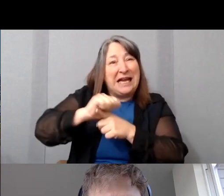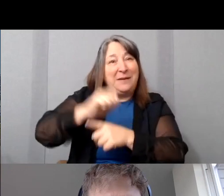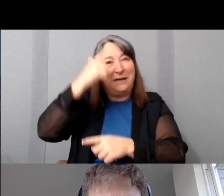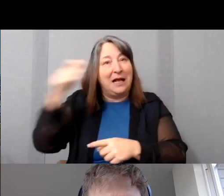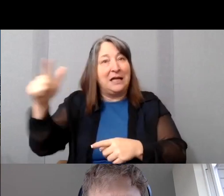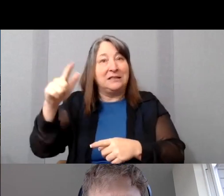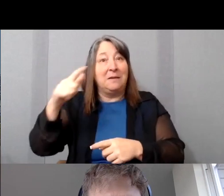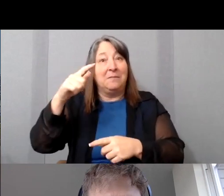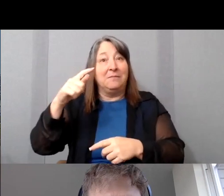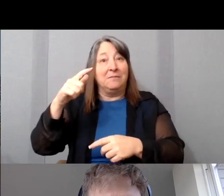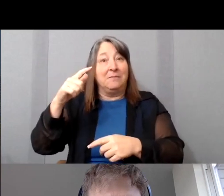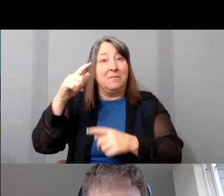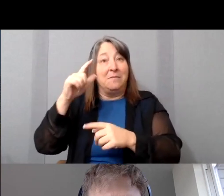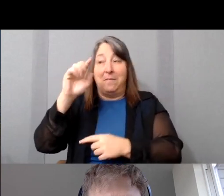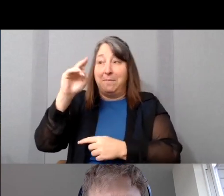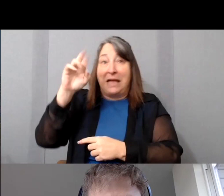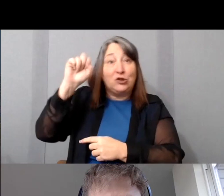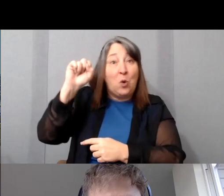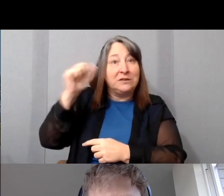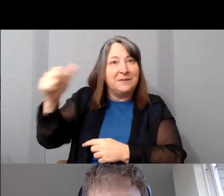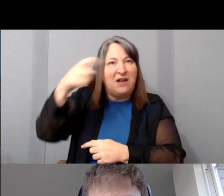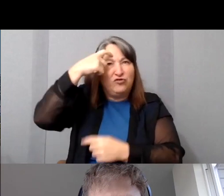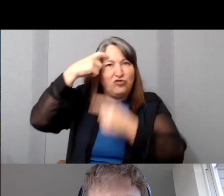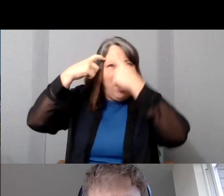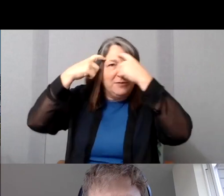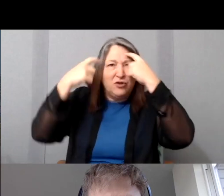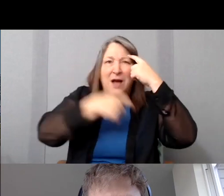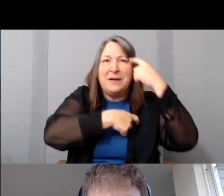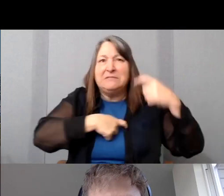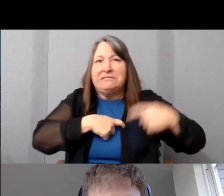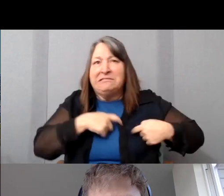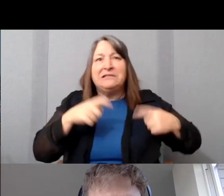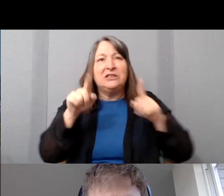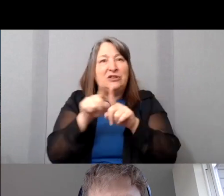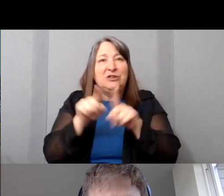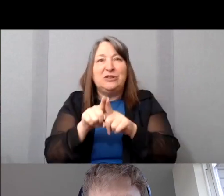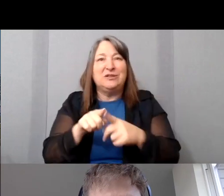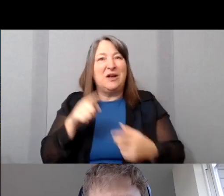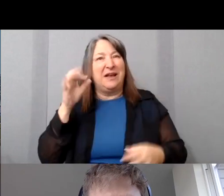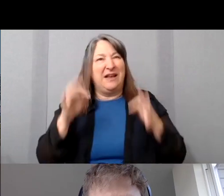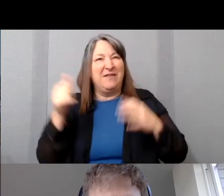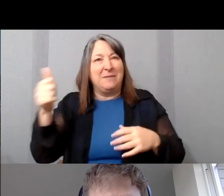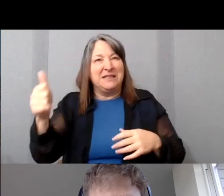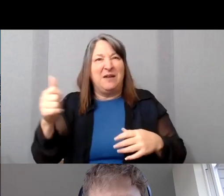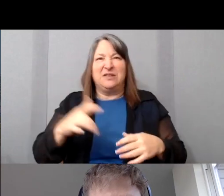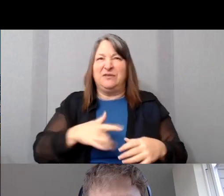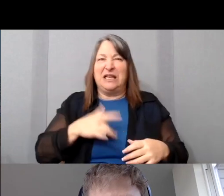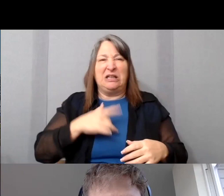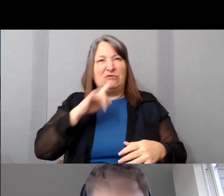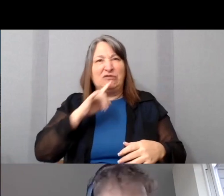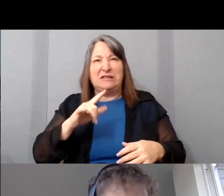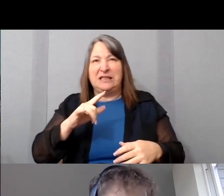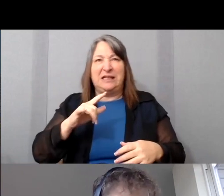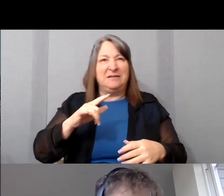are experiencing, and that idea you can't pour from an empty cup of emphasizing self-care on the mentor